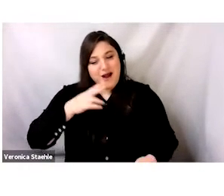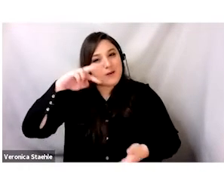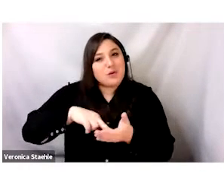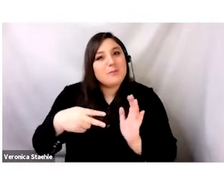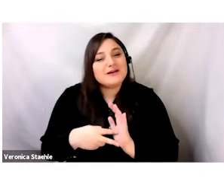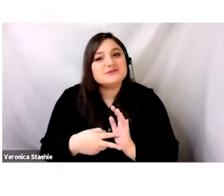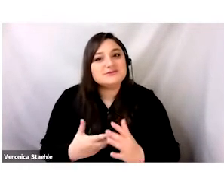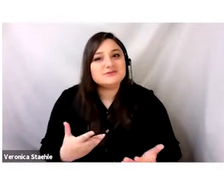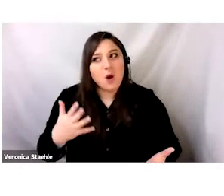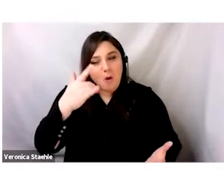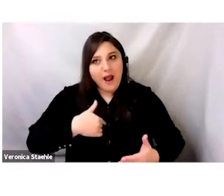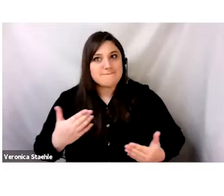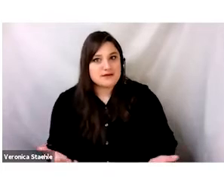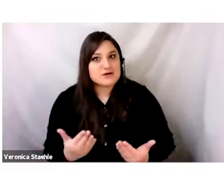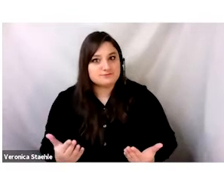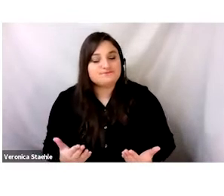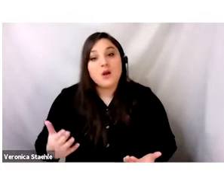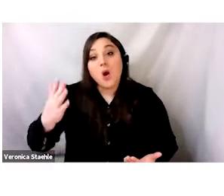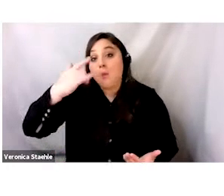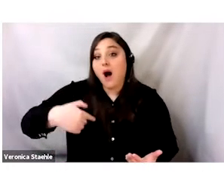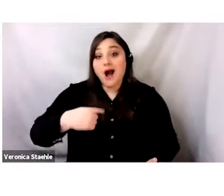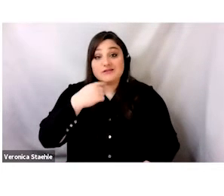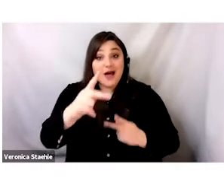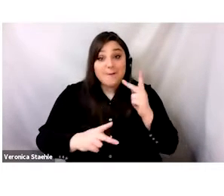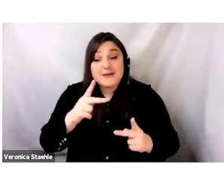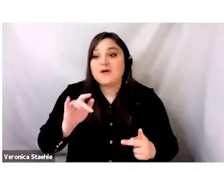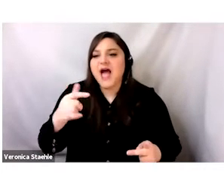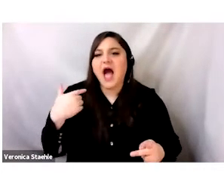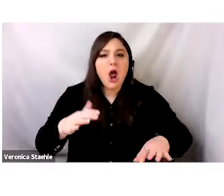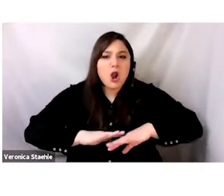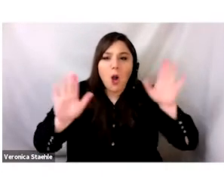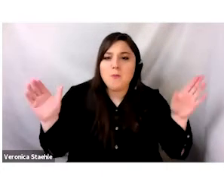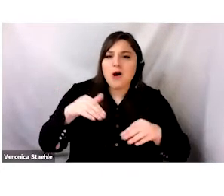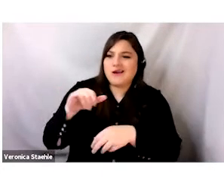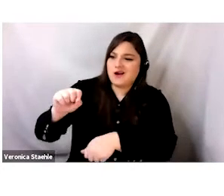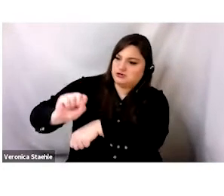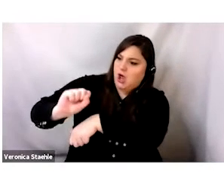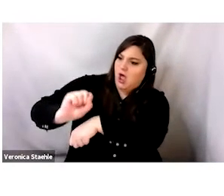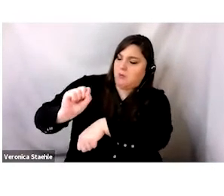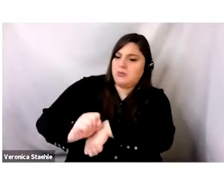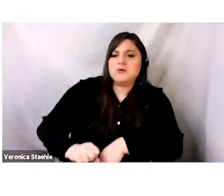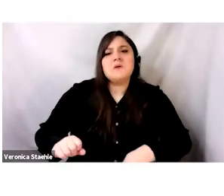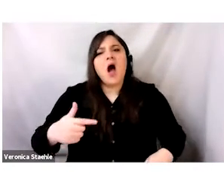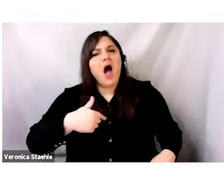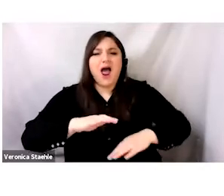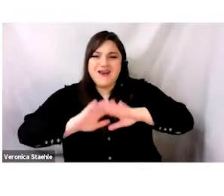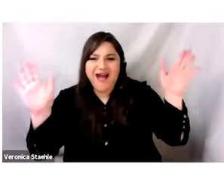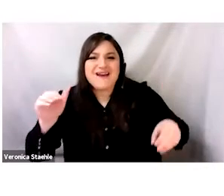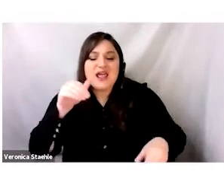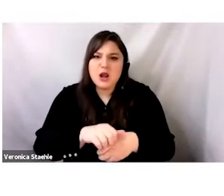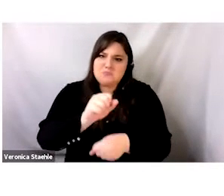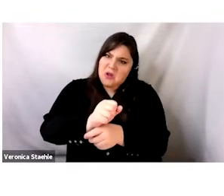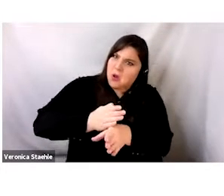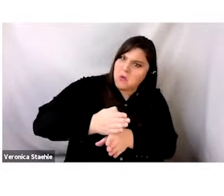that I am no longer in a job. I am no longer in a career. I am in a purpose. And that's what I